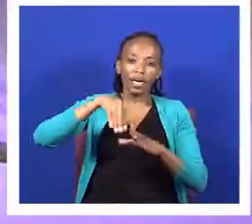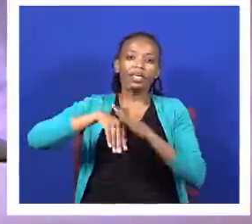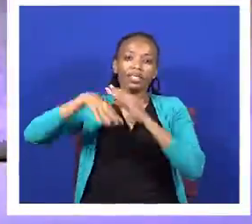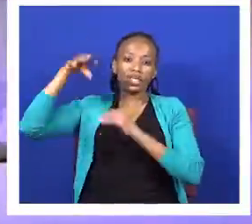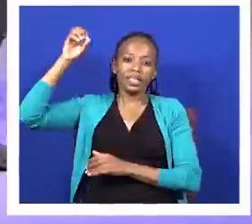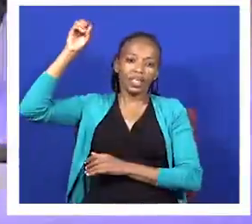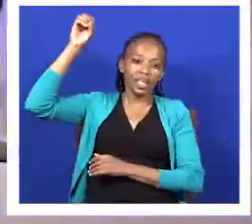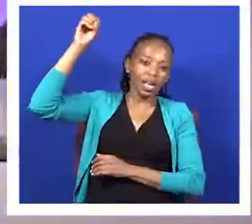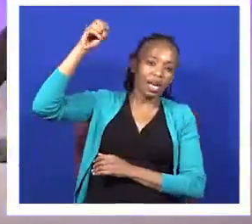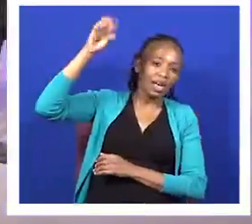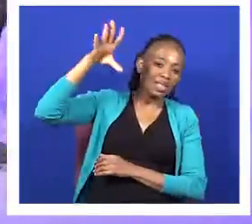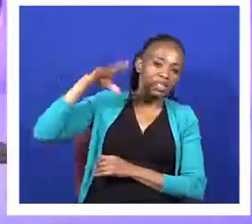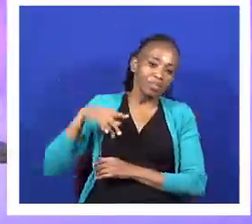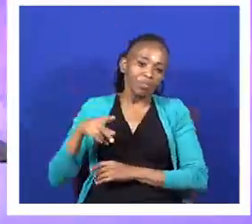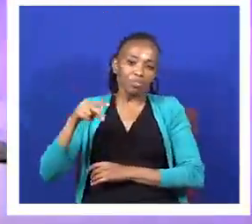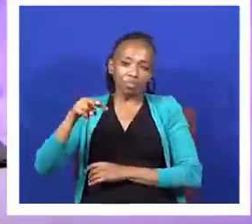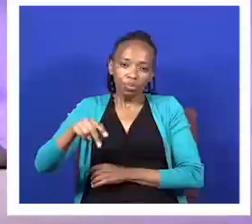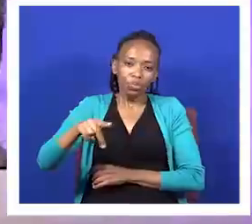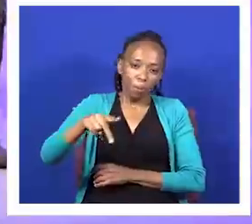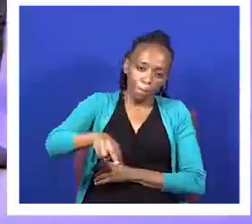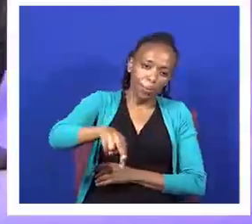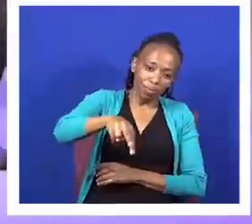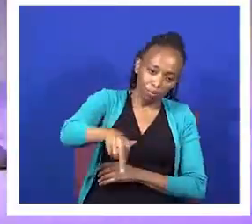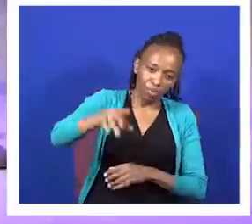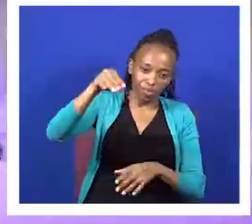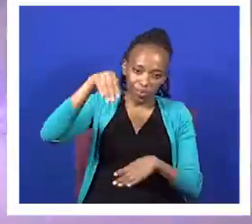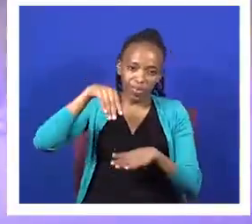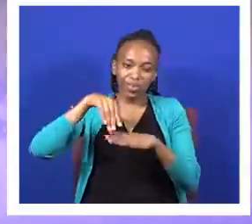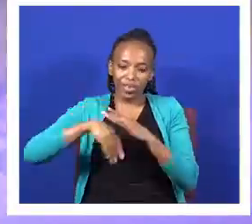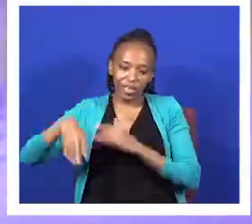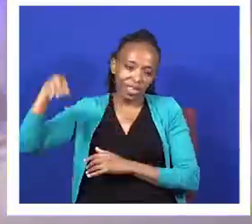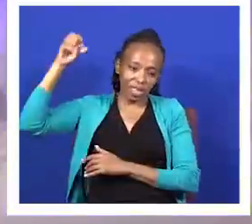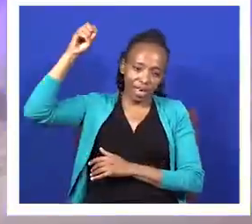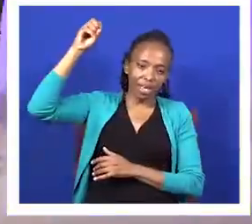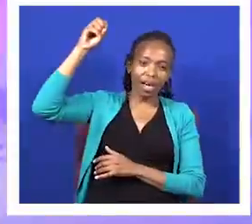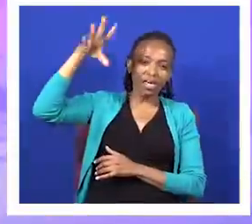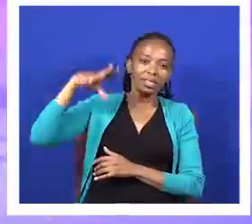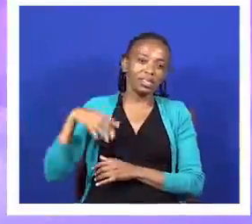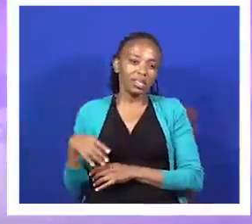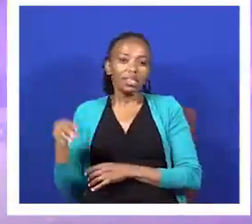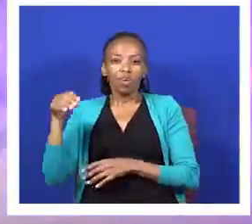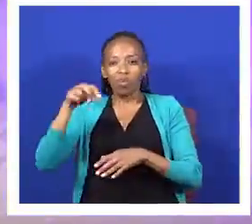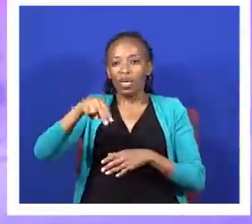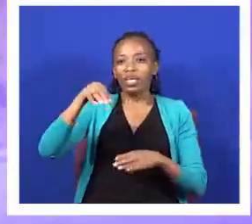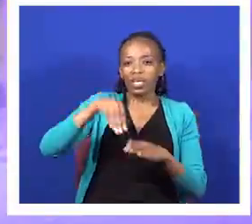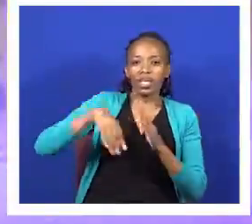walk, walk in the light. Walk, walk, walk in the